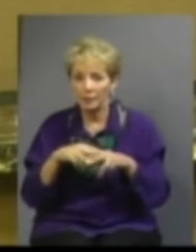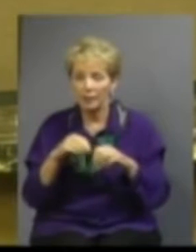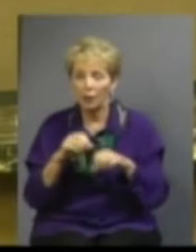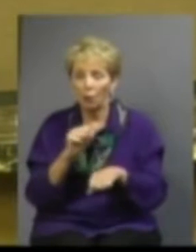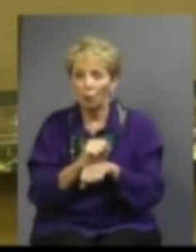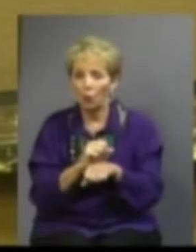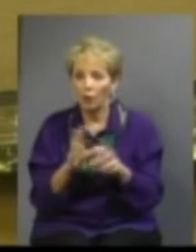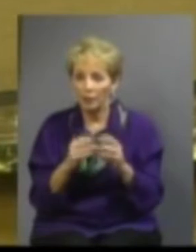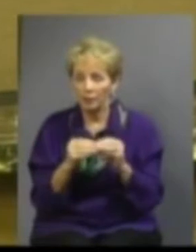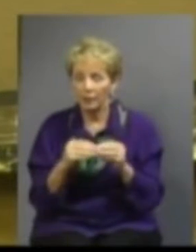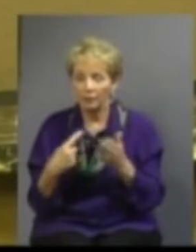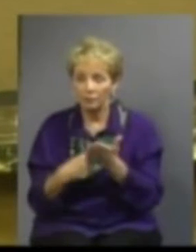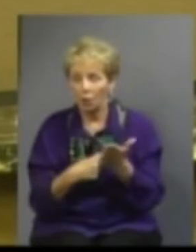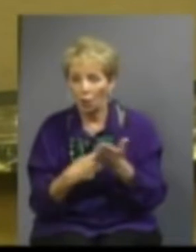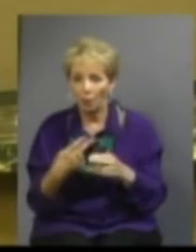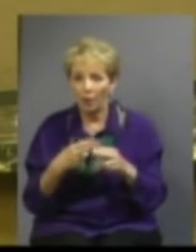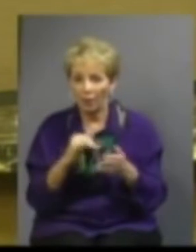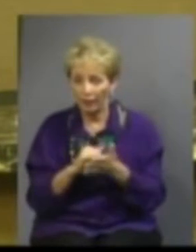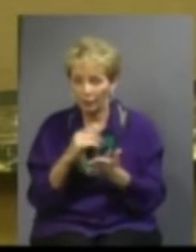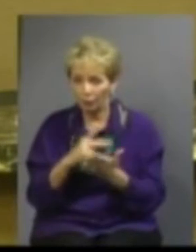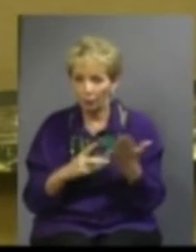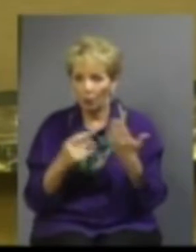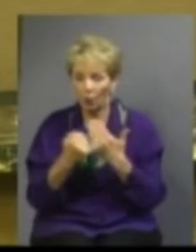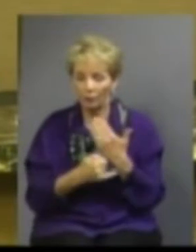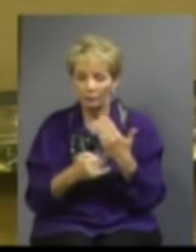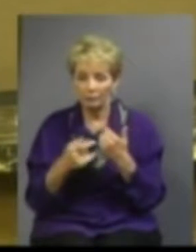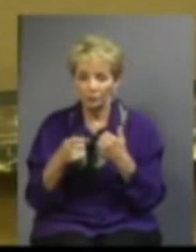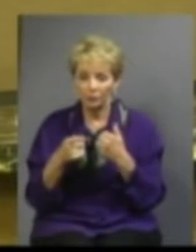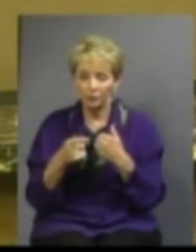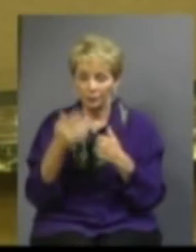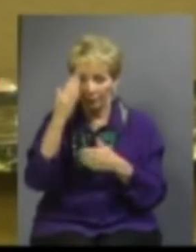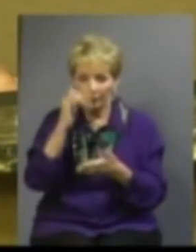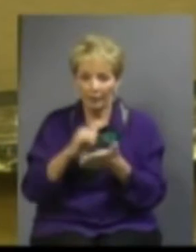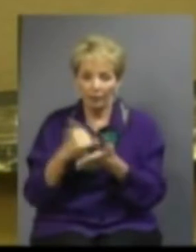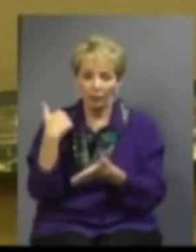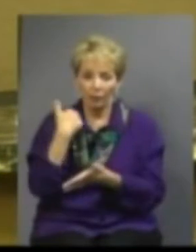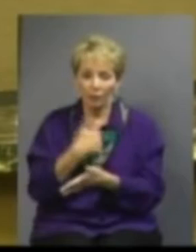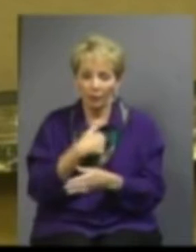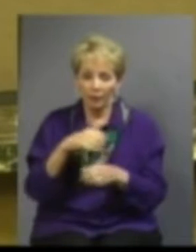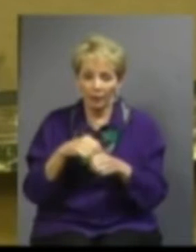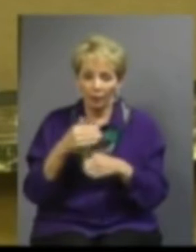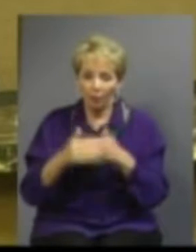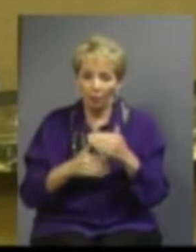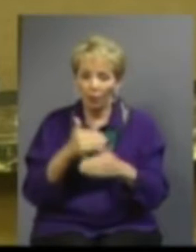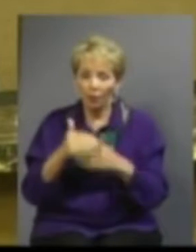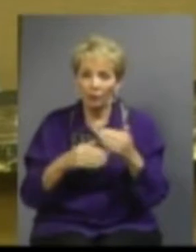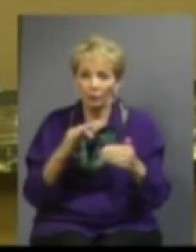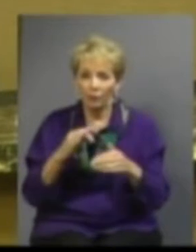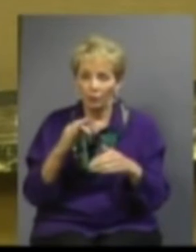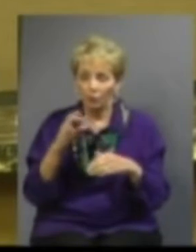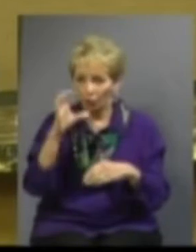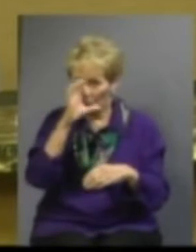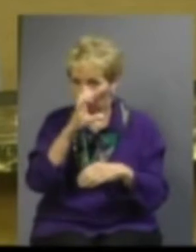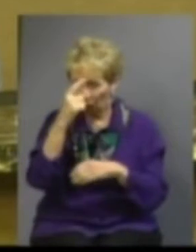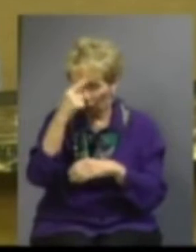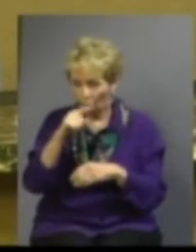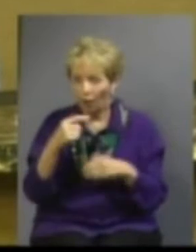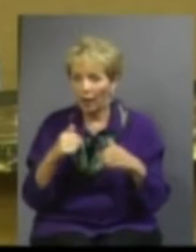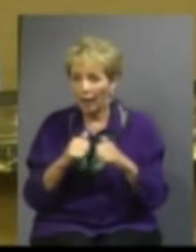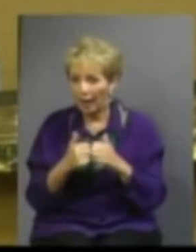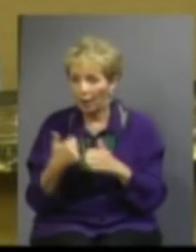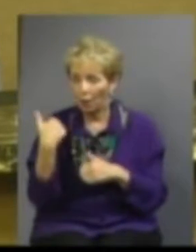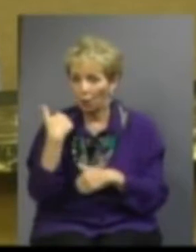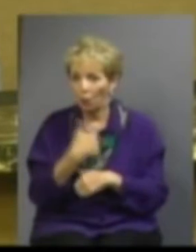session in talking about this project. You know that we have been in the process of looking forward to how we